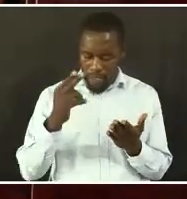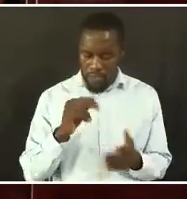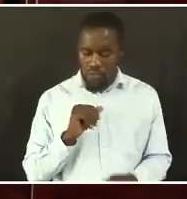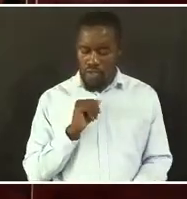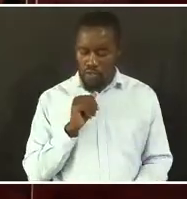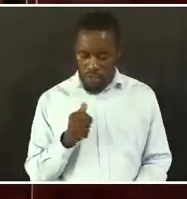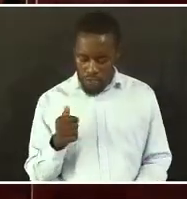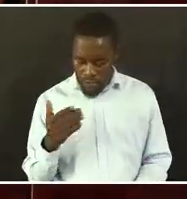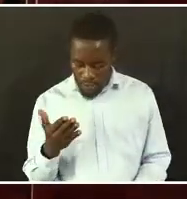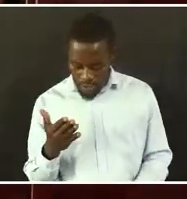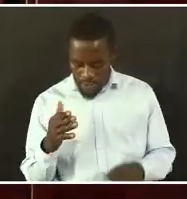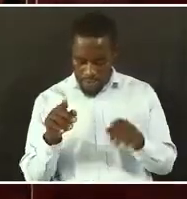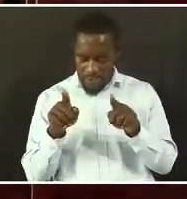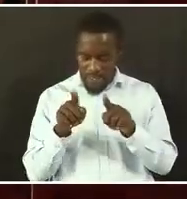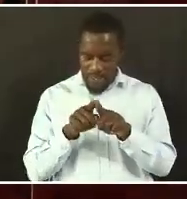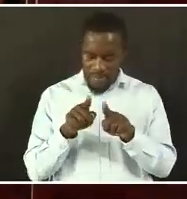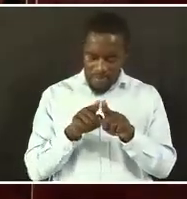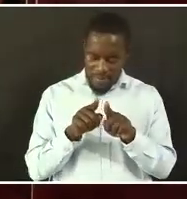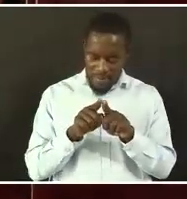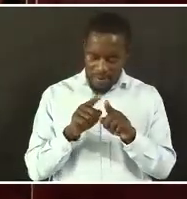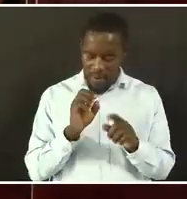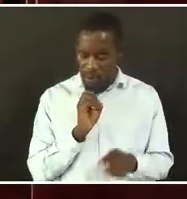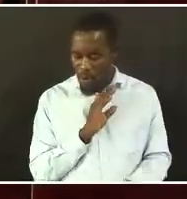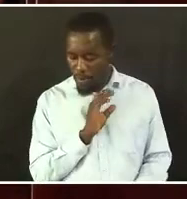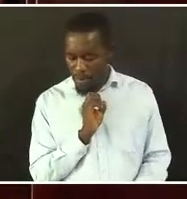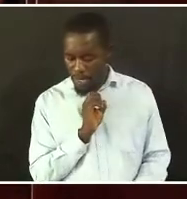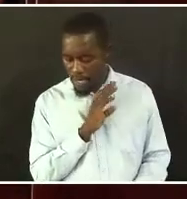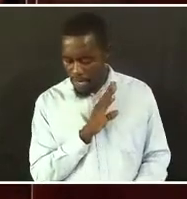ever murmur, nor